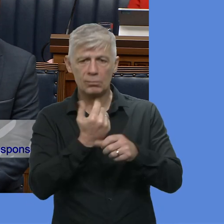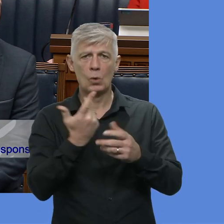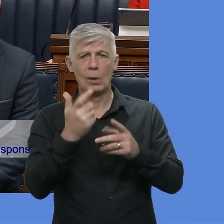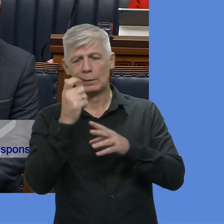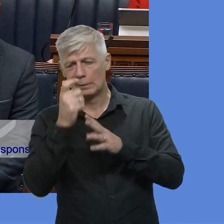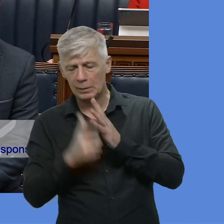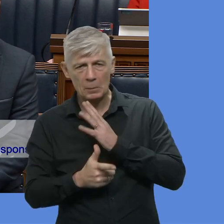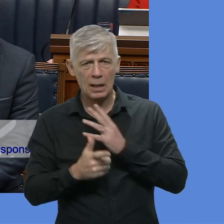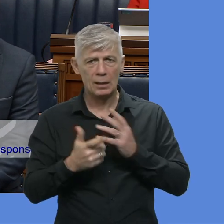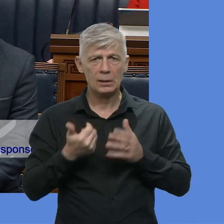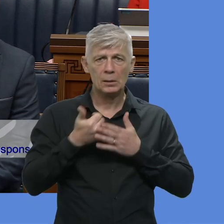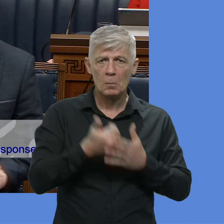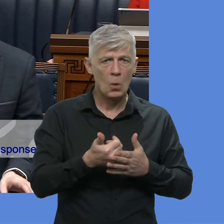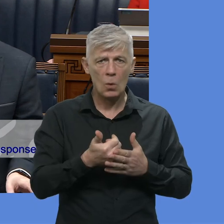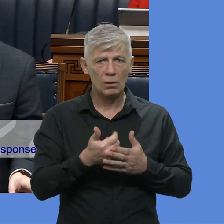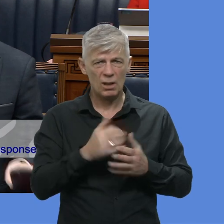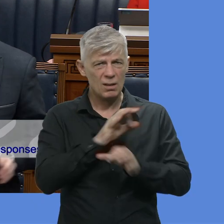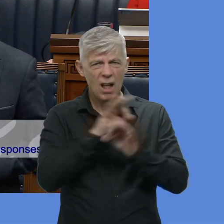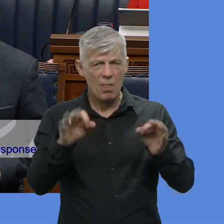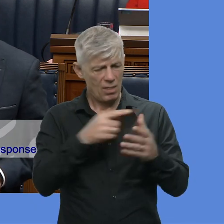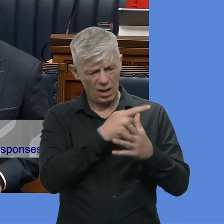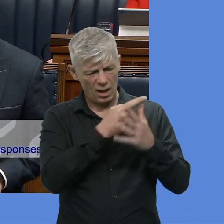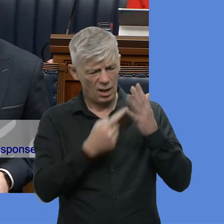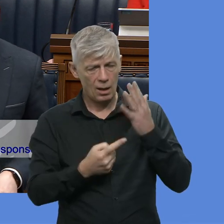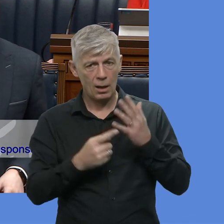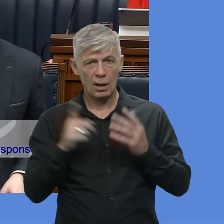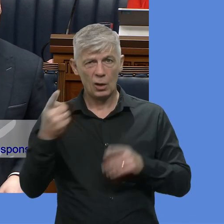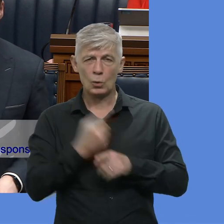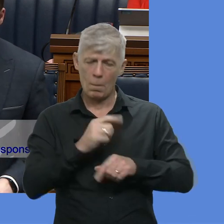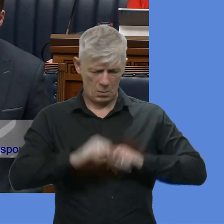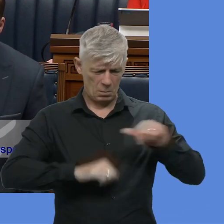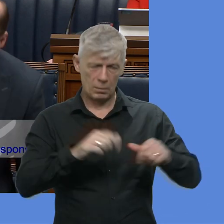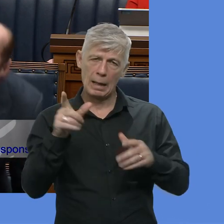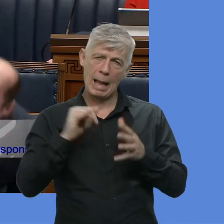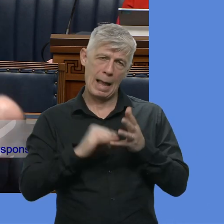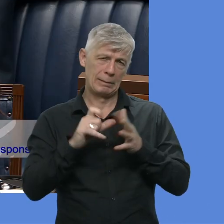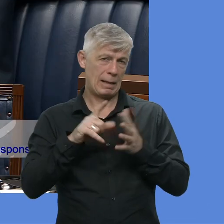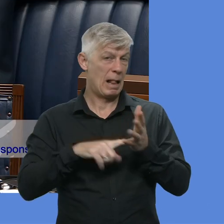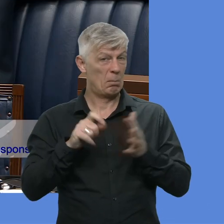disability support. It's a process issue, and that's what the SDLP seem most concerned about.